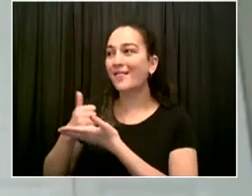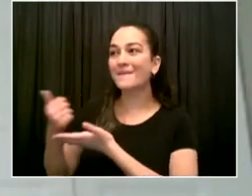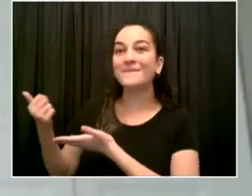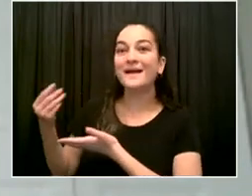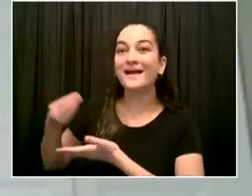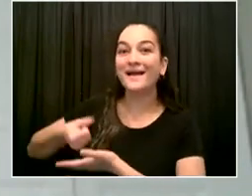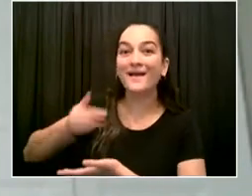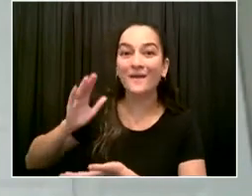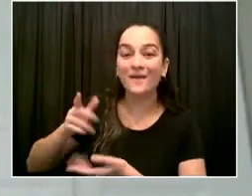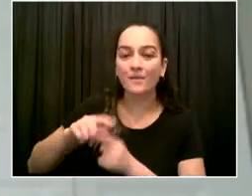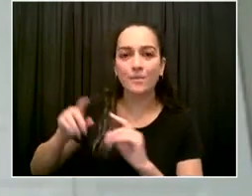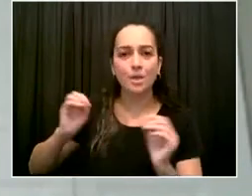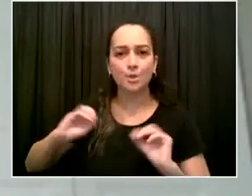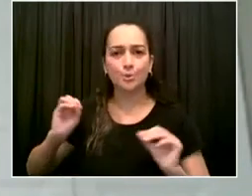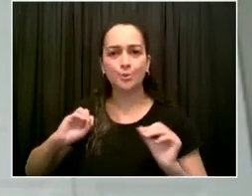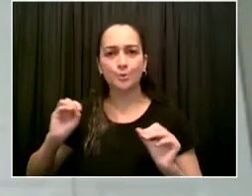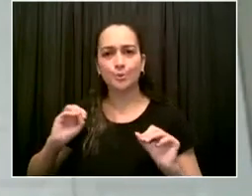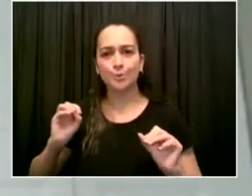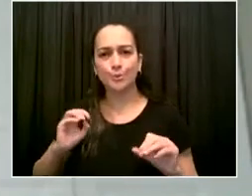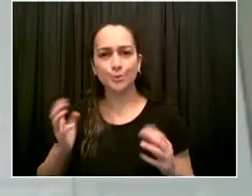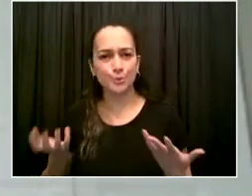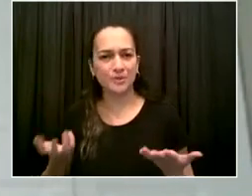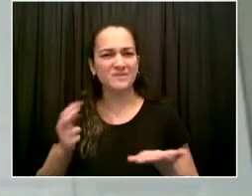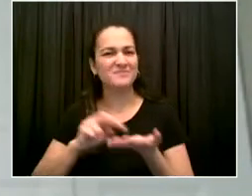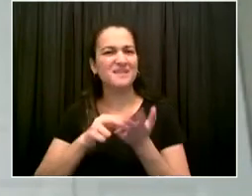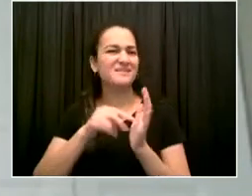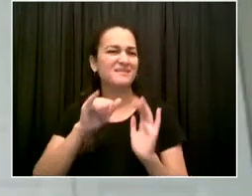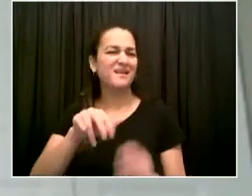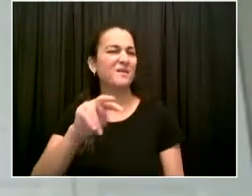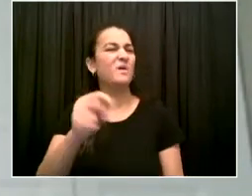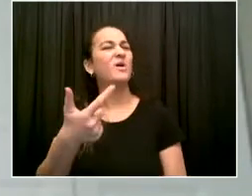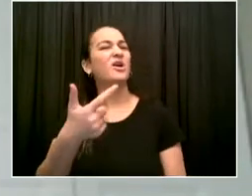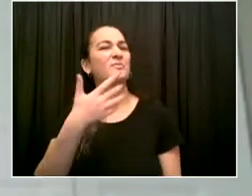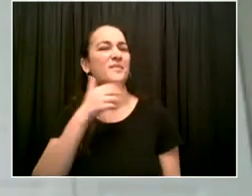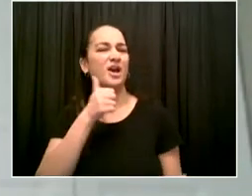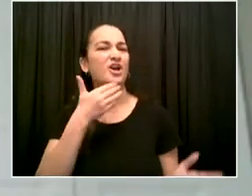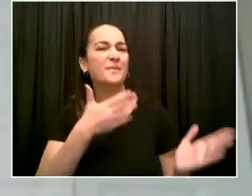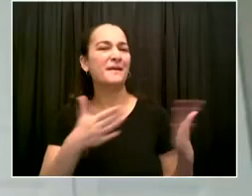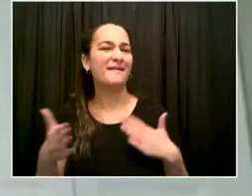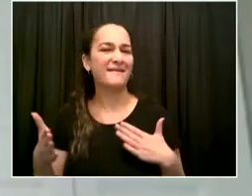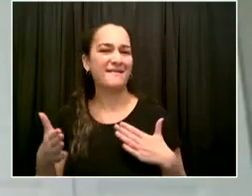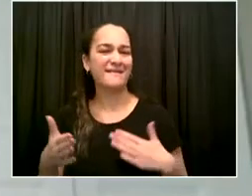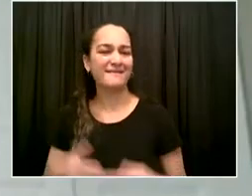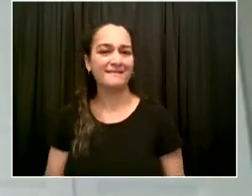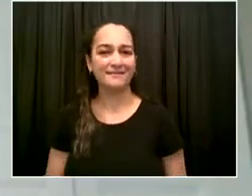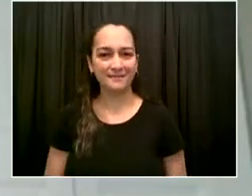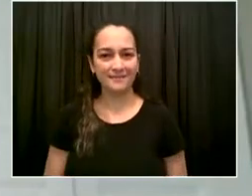ground. We're in touch with people on the ground. We as New York have stood together for our fellow New Yorkers